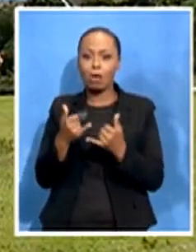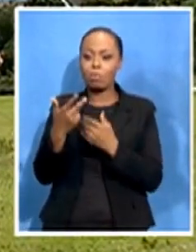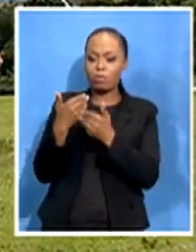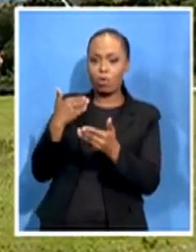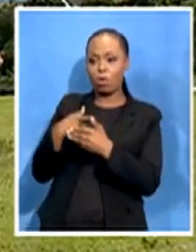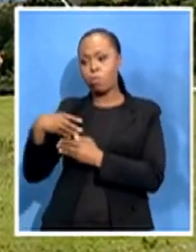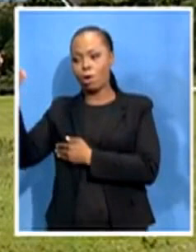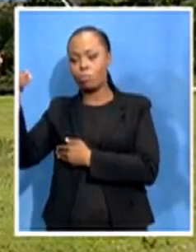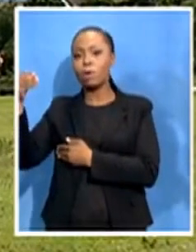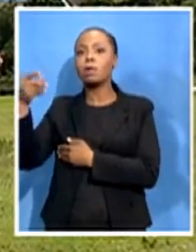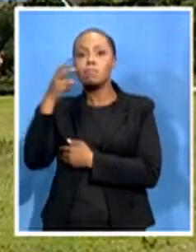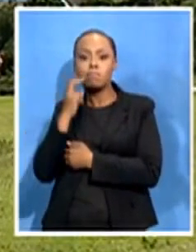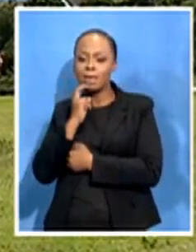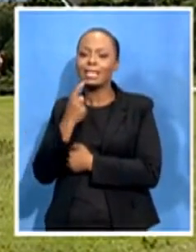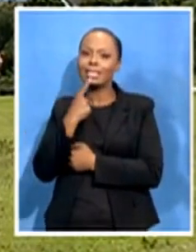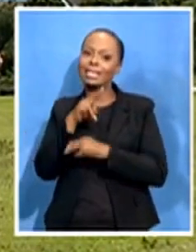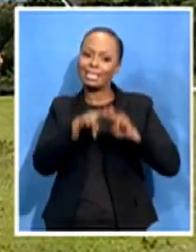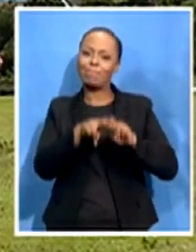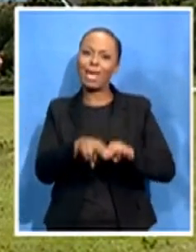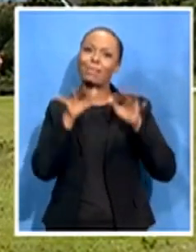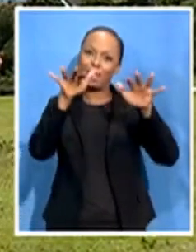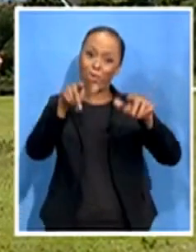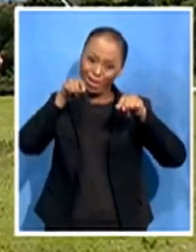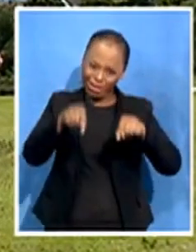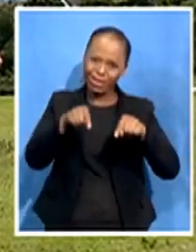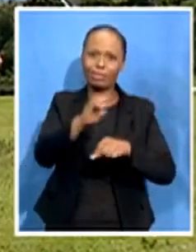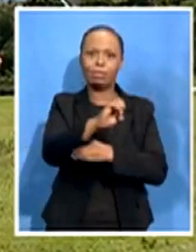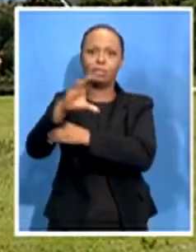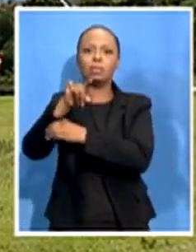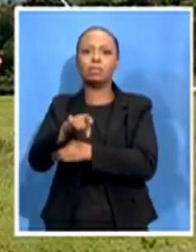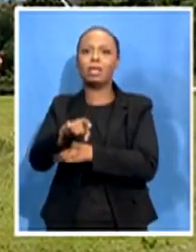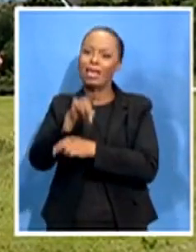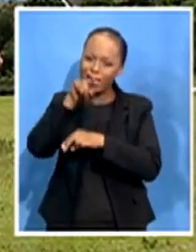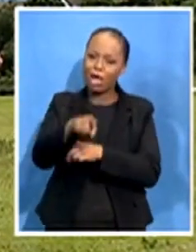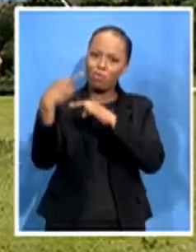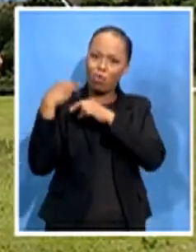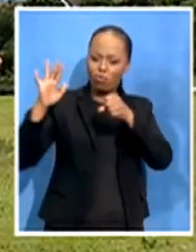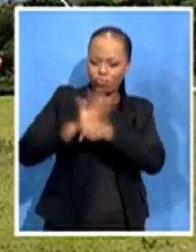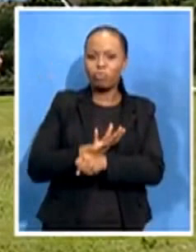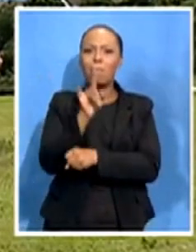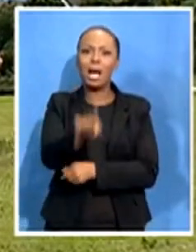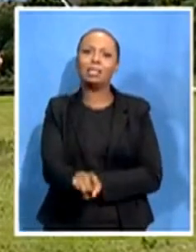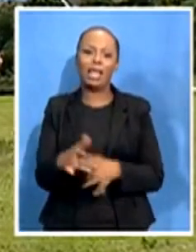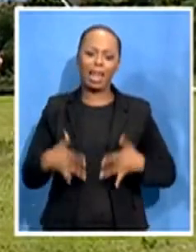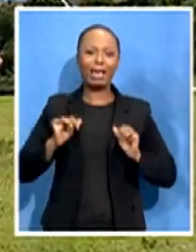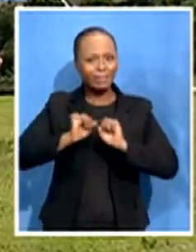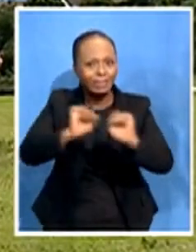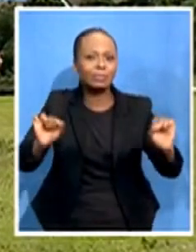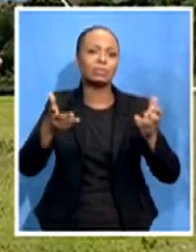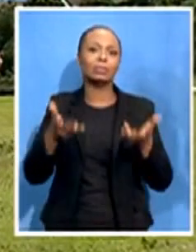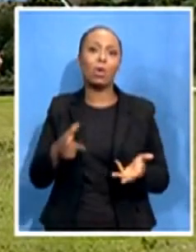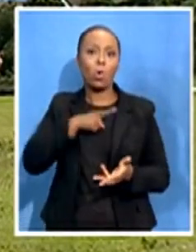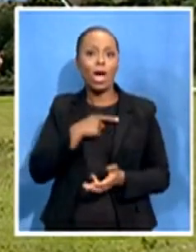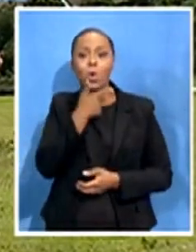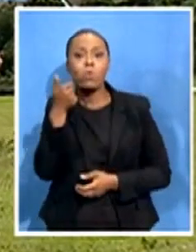citizens. The citizens must be the one that take full responsibility about their lives. He said we are going towards the festive season. People are going to go out to nightclubs, to taverns, and even